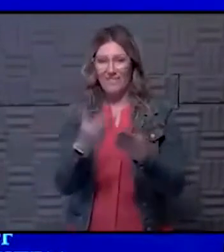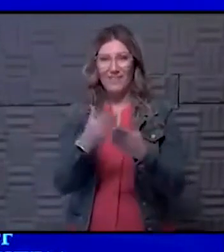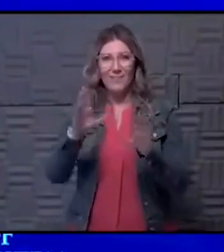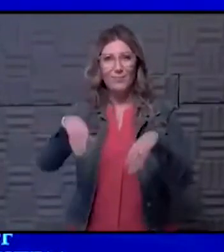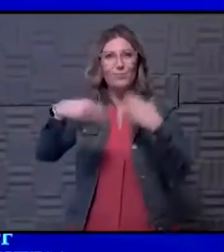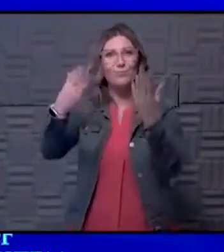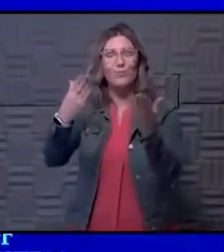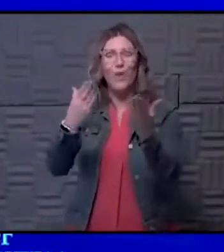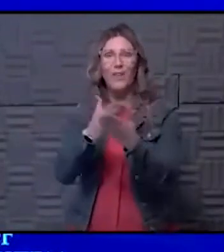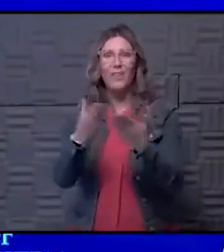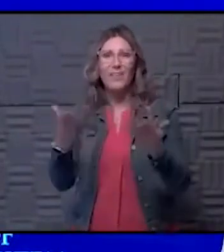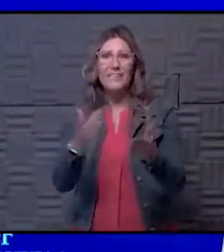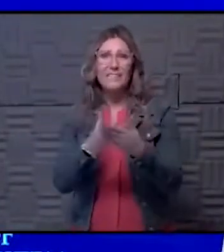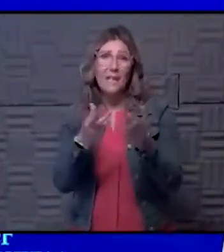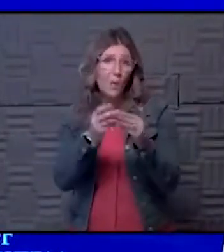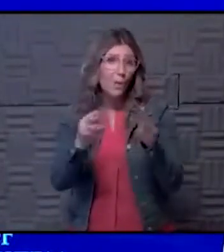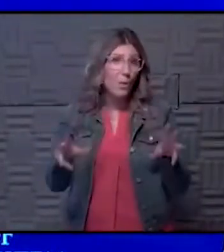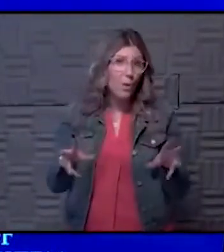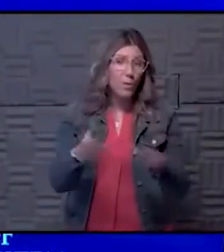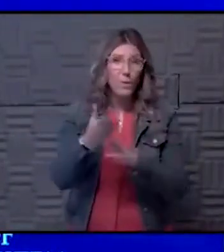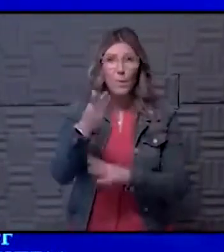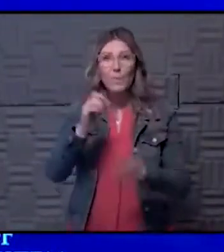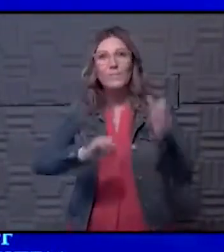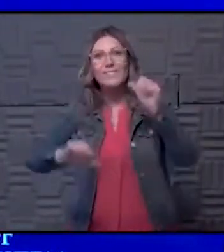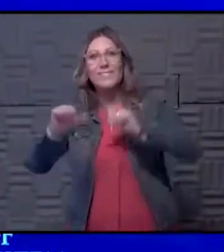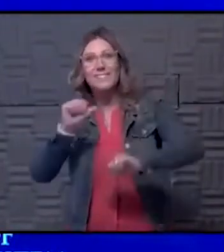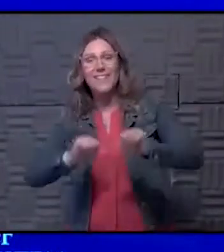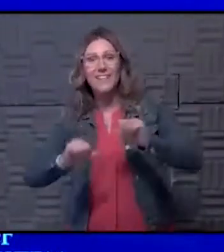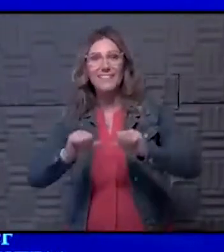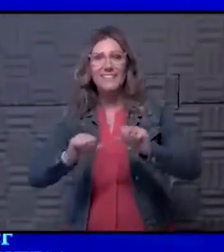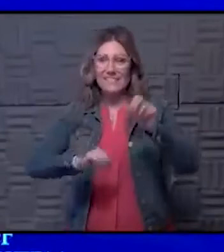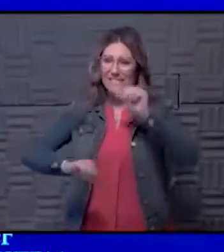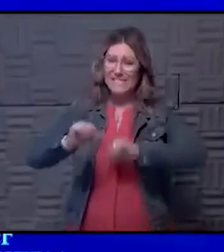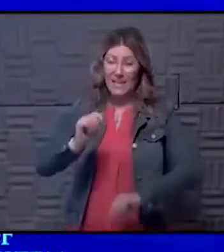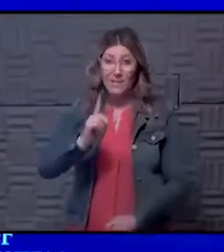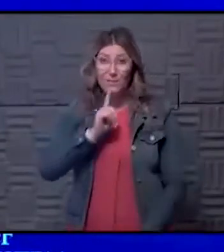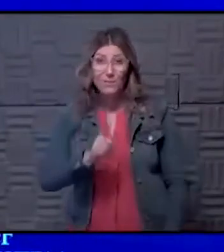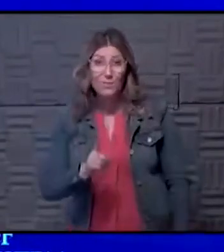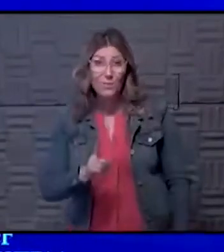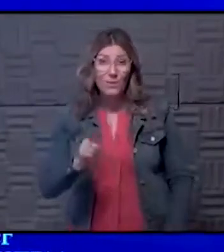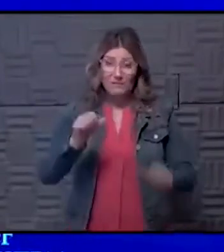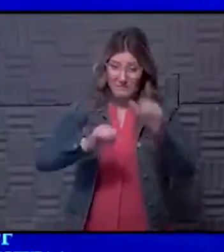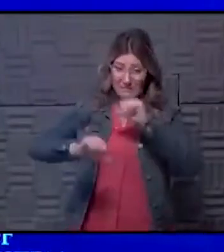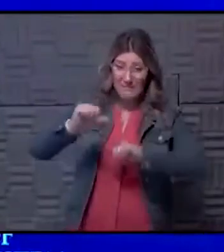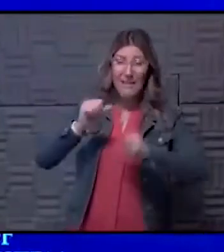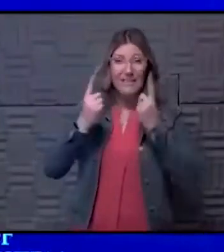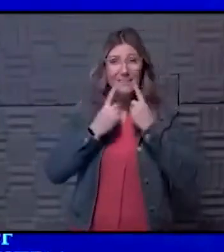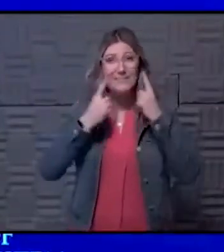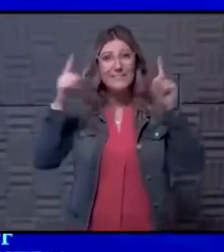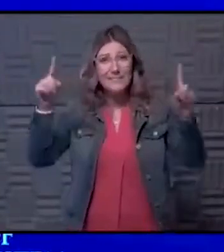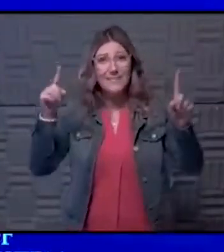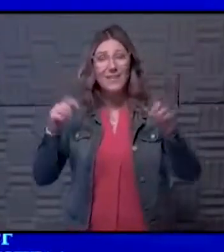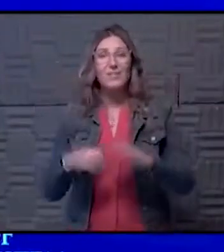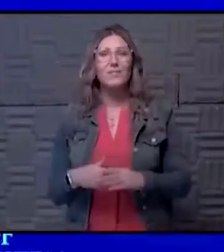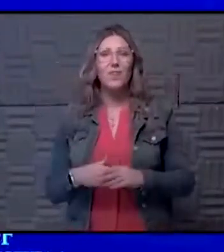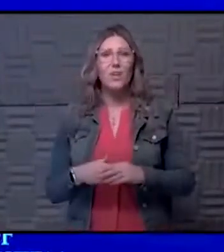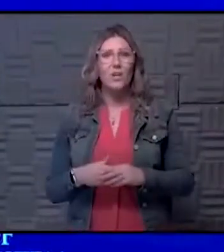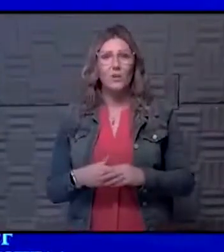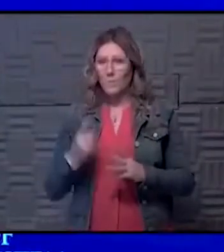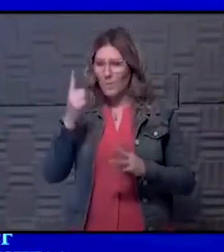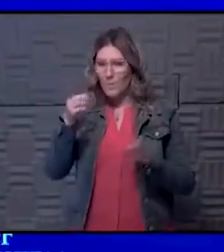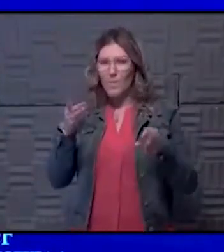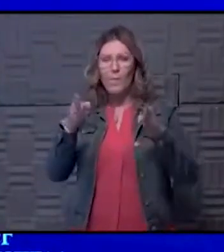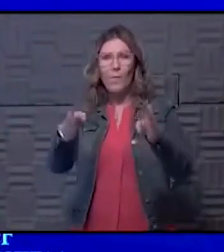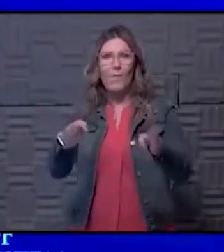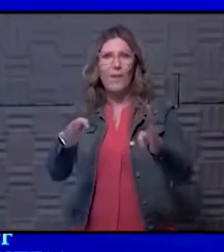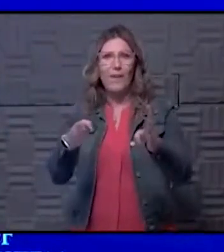that we have lost through science. The science is real, and the science is successful. There's only one way to